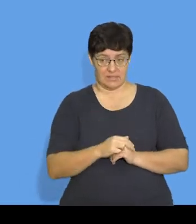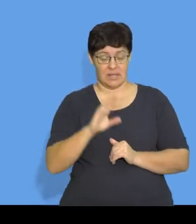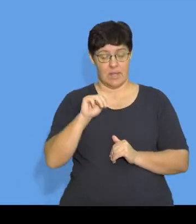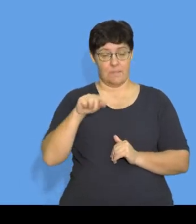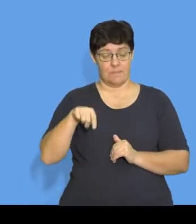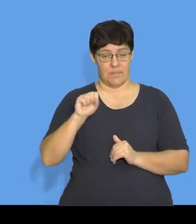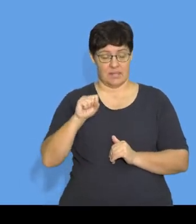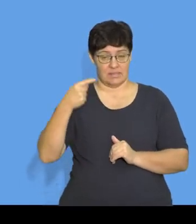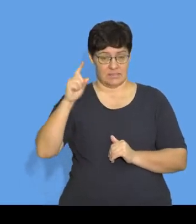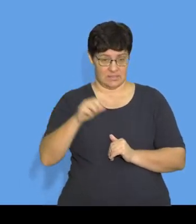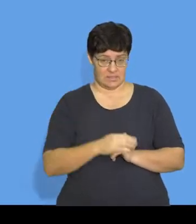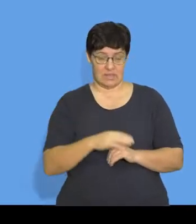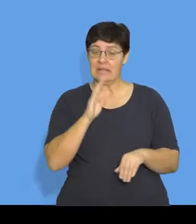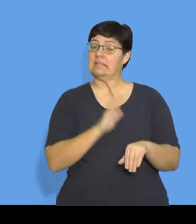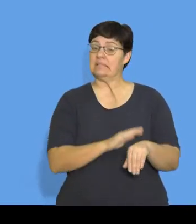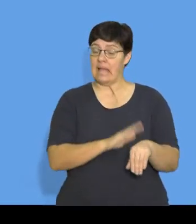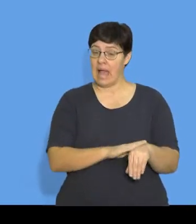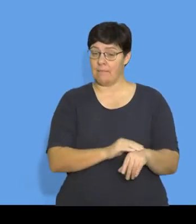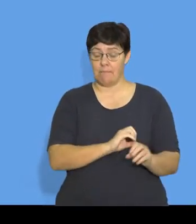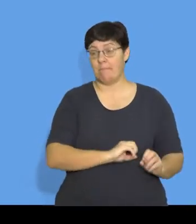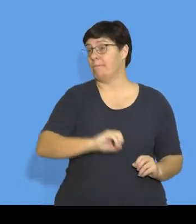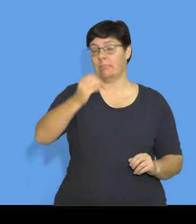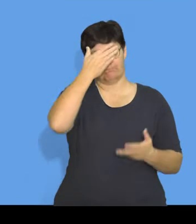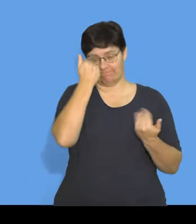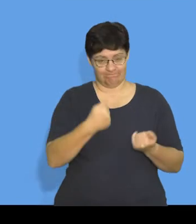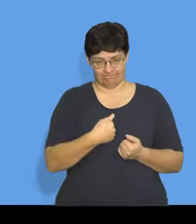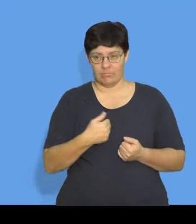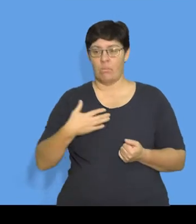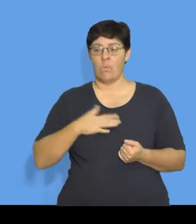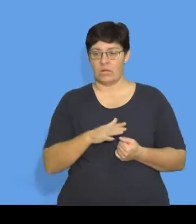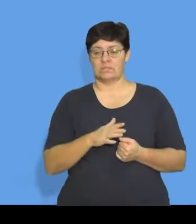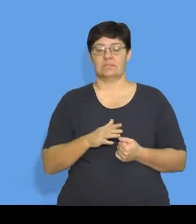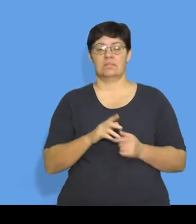I don't know the time it takes to get to that height, but I want delta y.